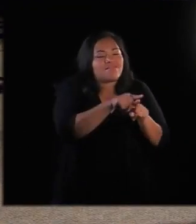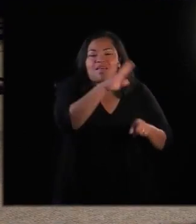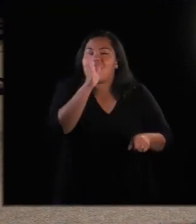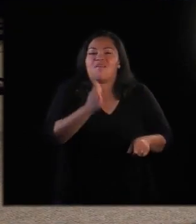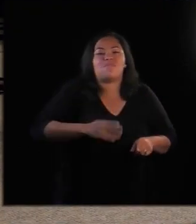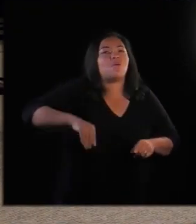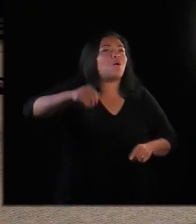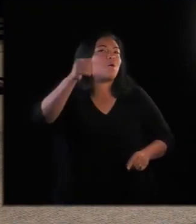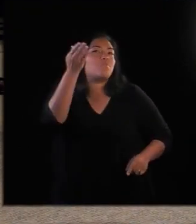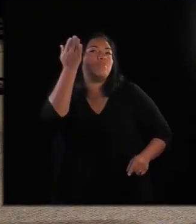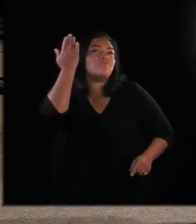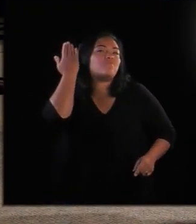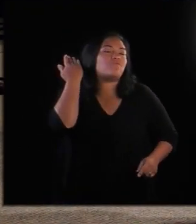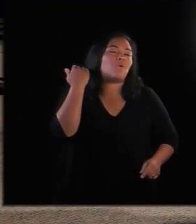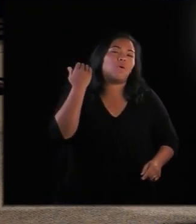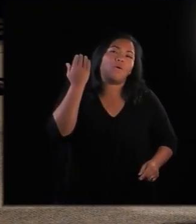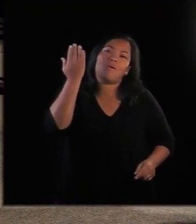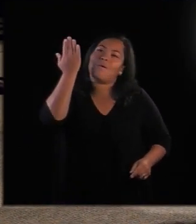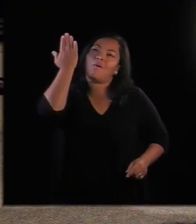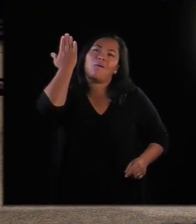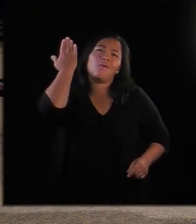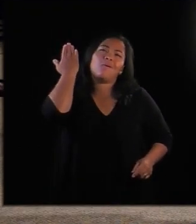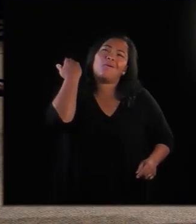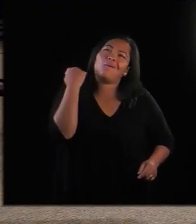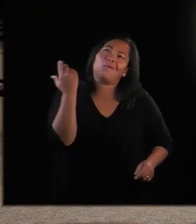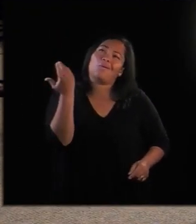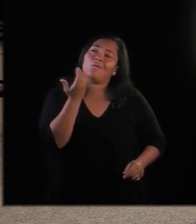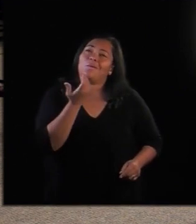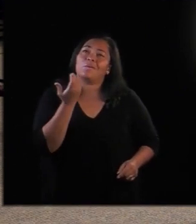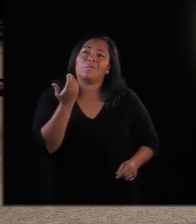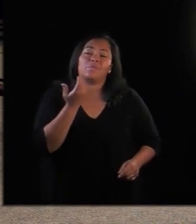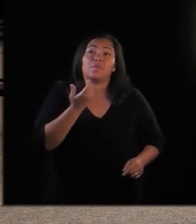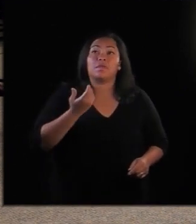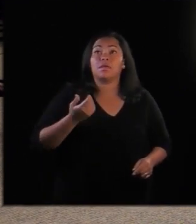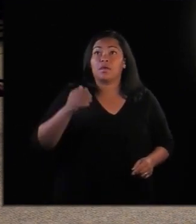like never before.